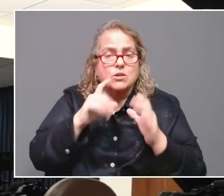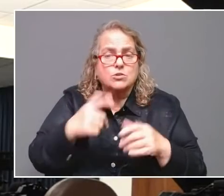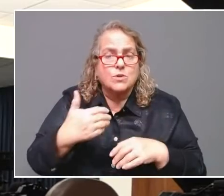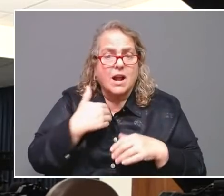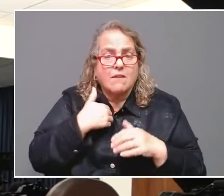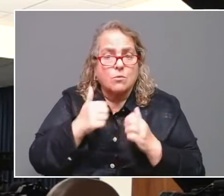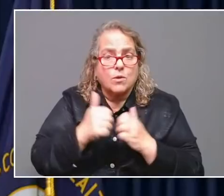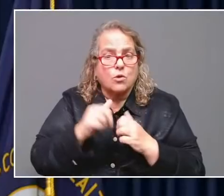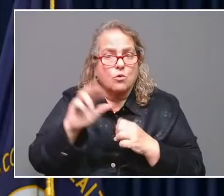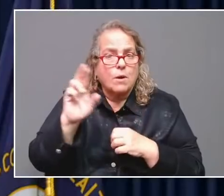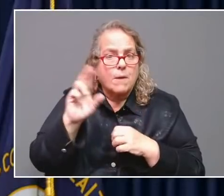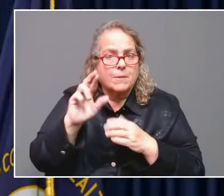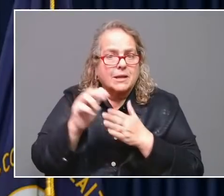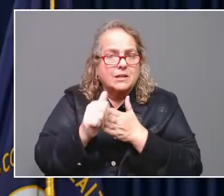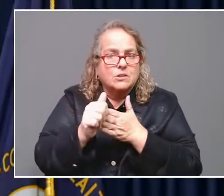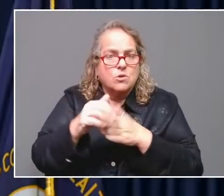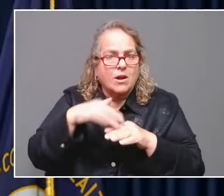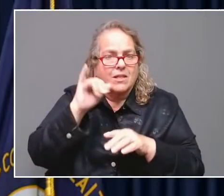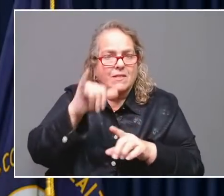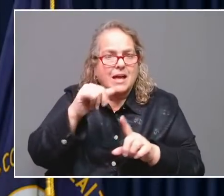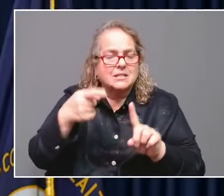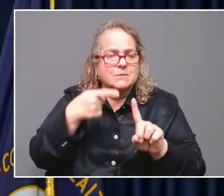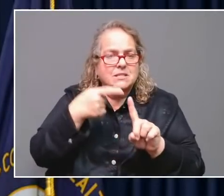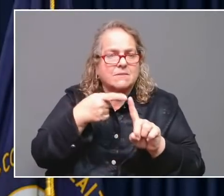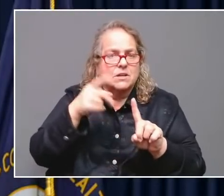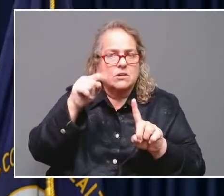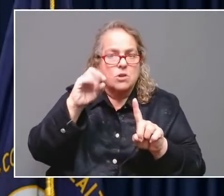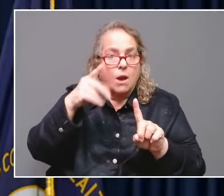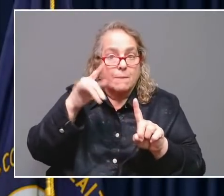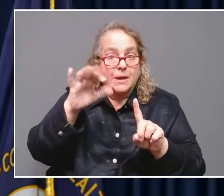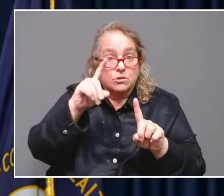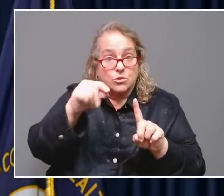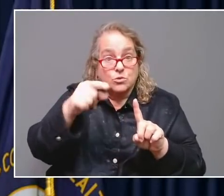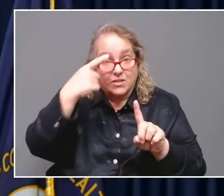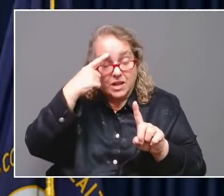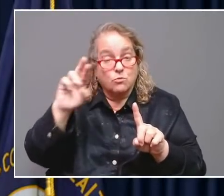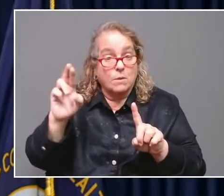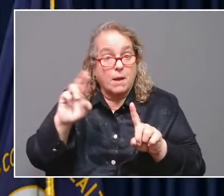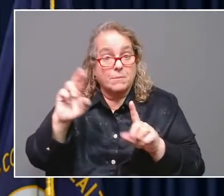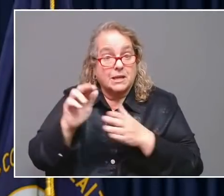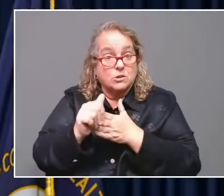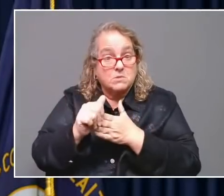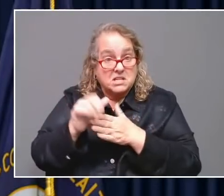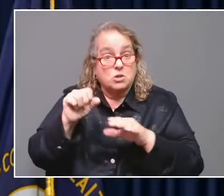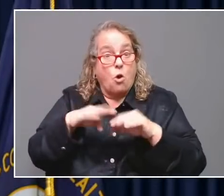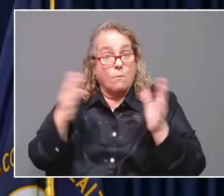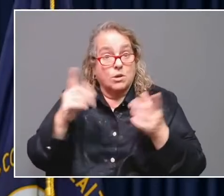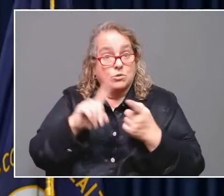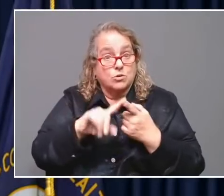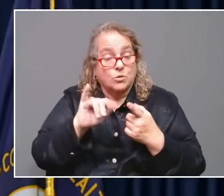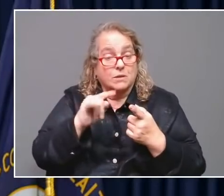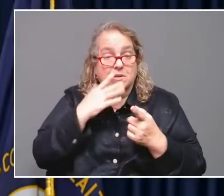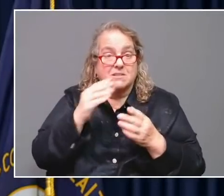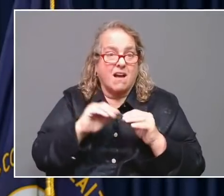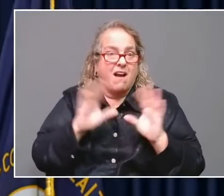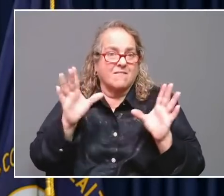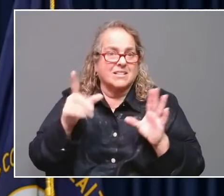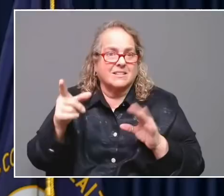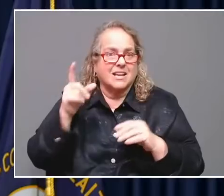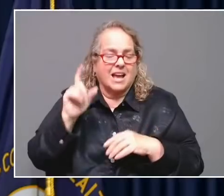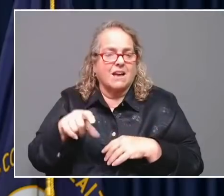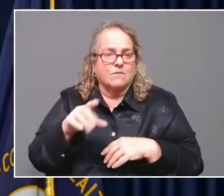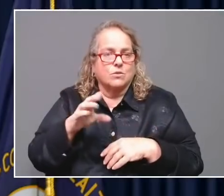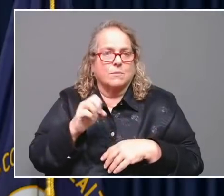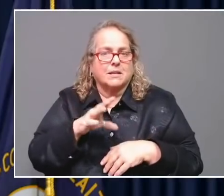leadership on this specific topic, and do you think this is something that they're open to, since obviously, they're the ones that essentially write the budget and approve